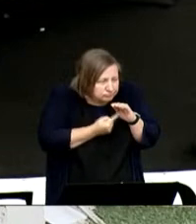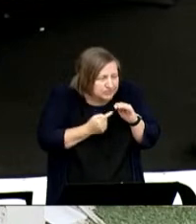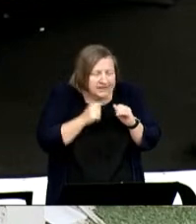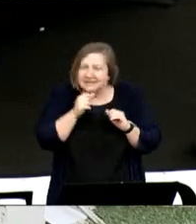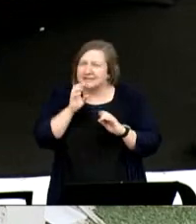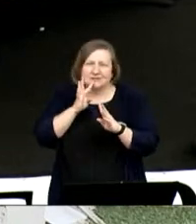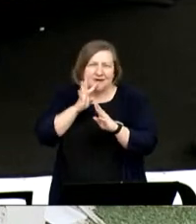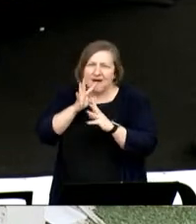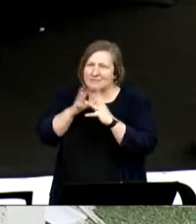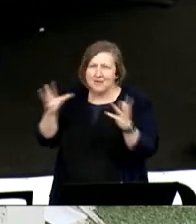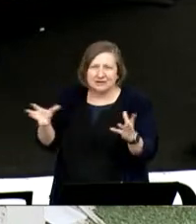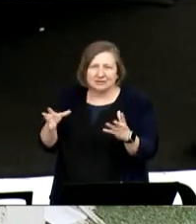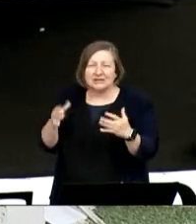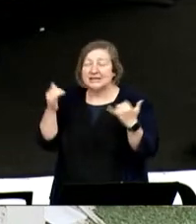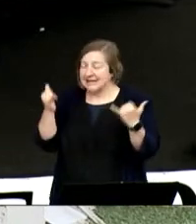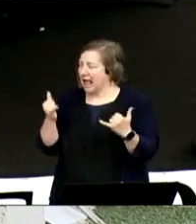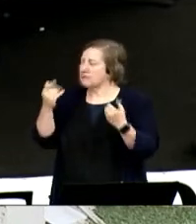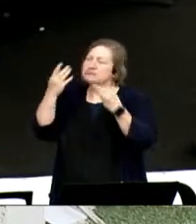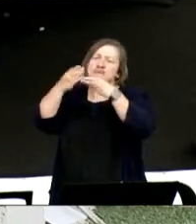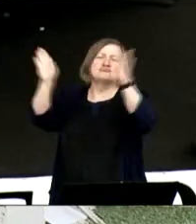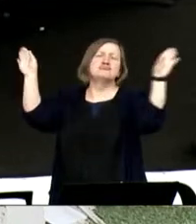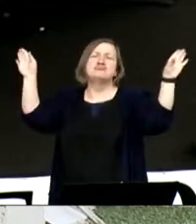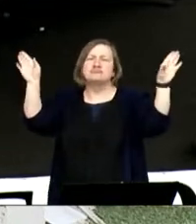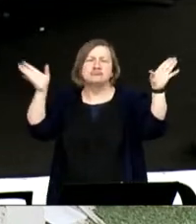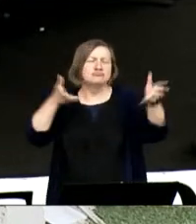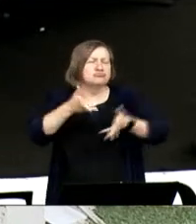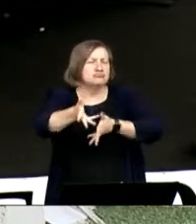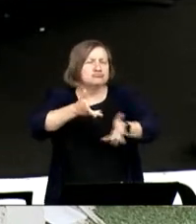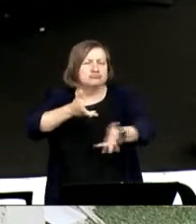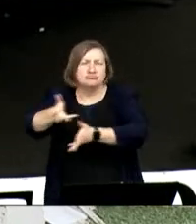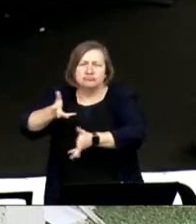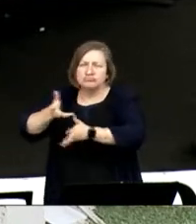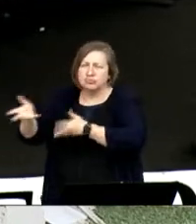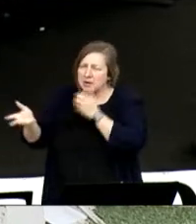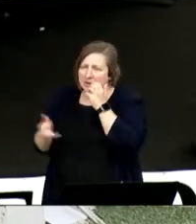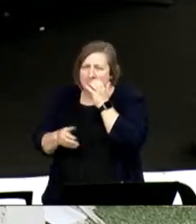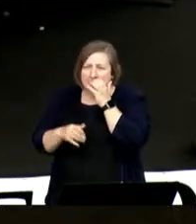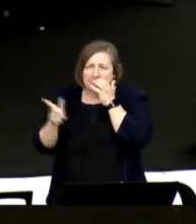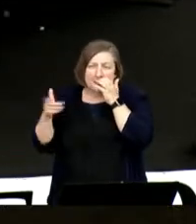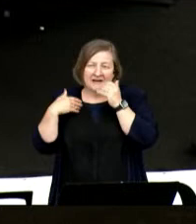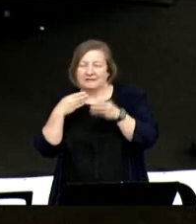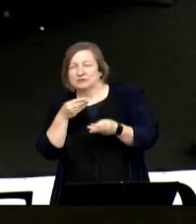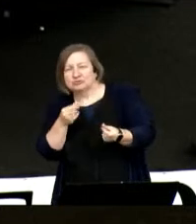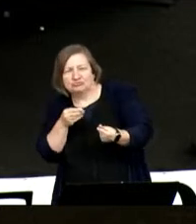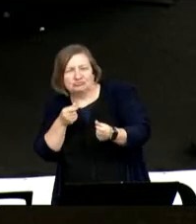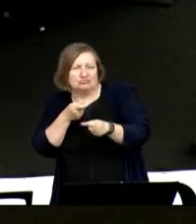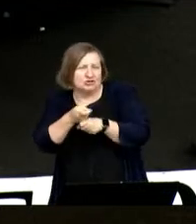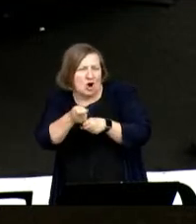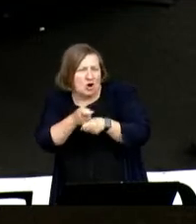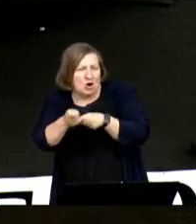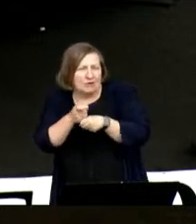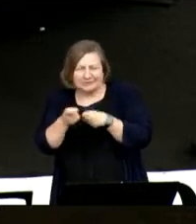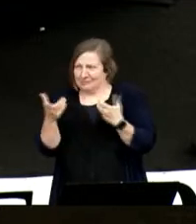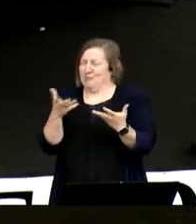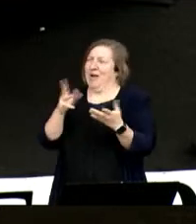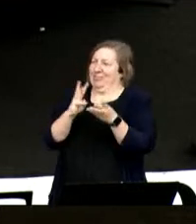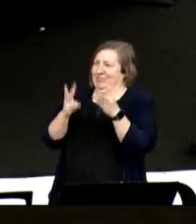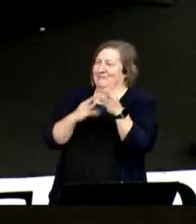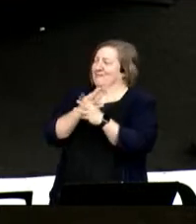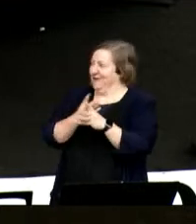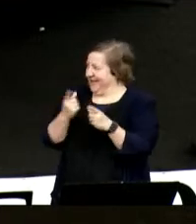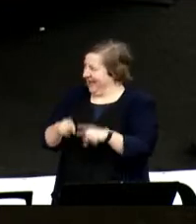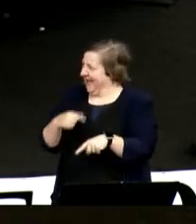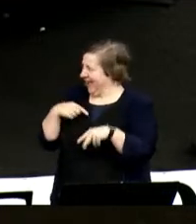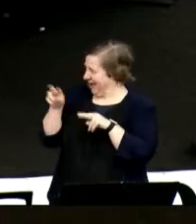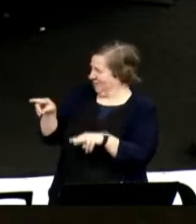much. Now he's very open, he just has jokes. What in the world? I got my